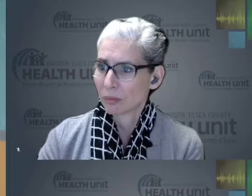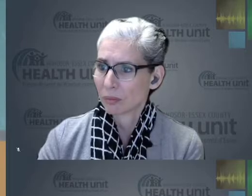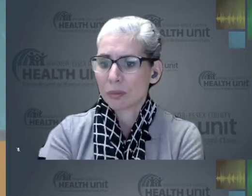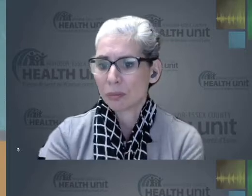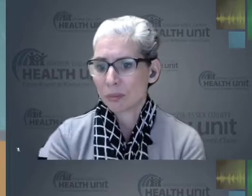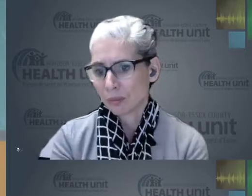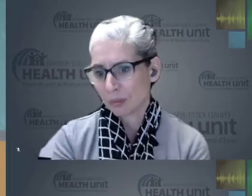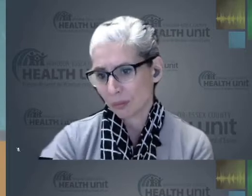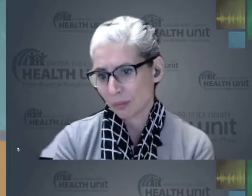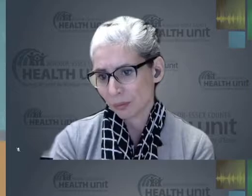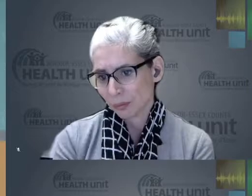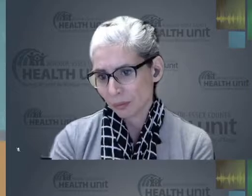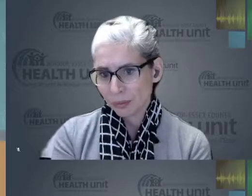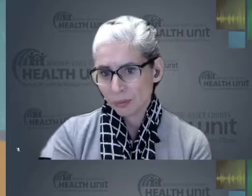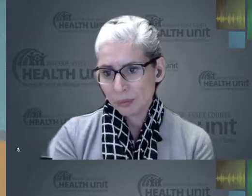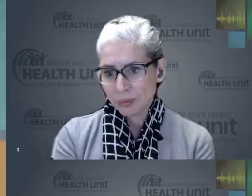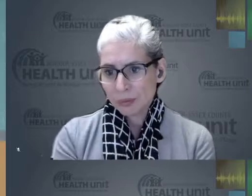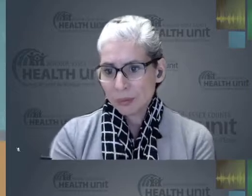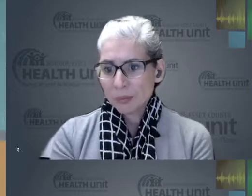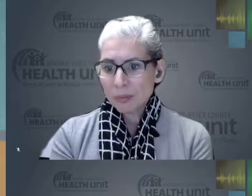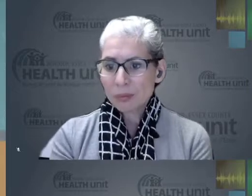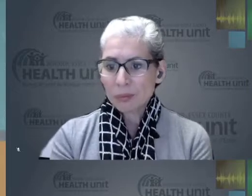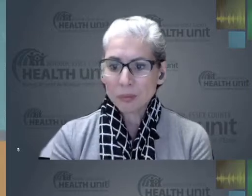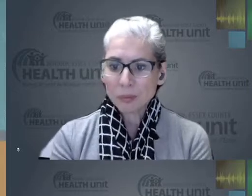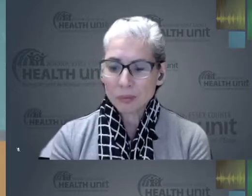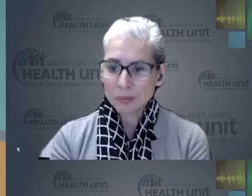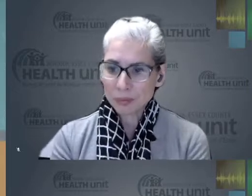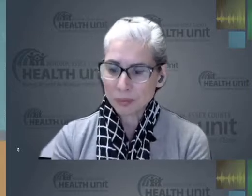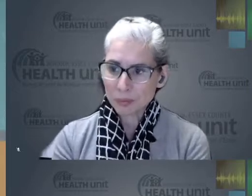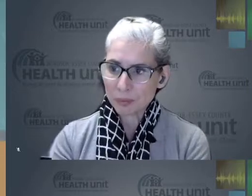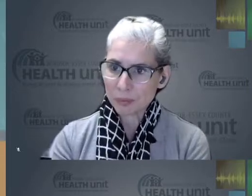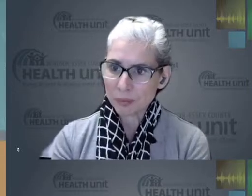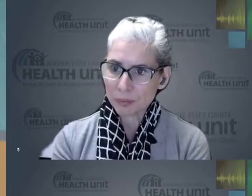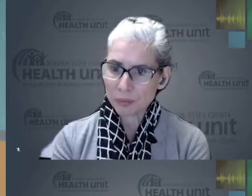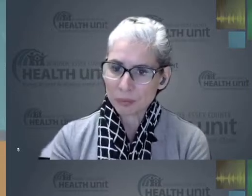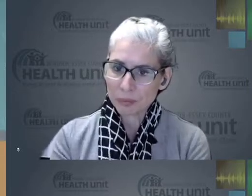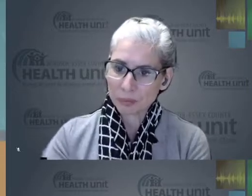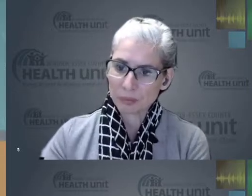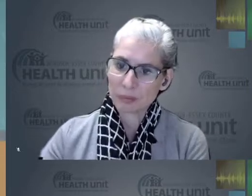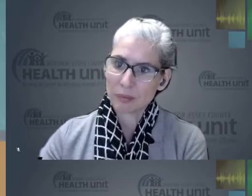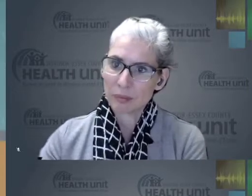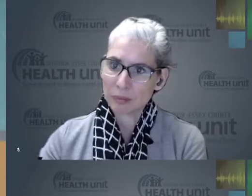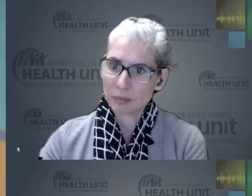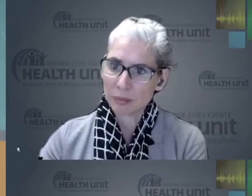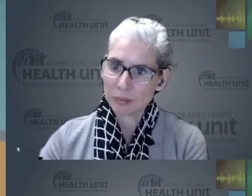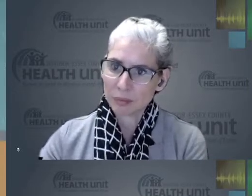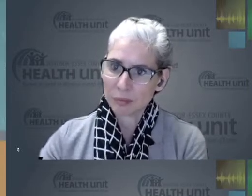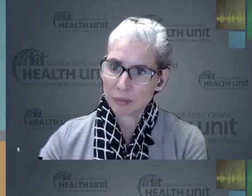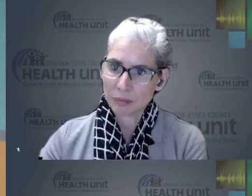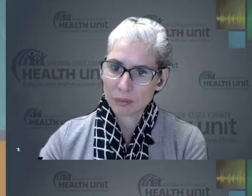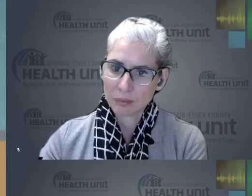Omicron variant and the popular belief that it's milder?